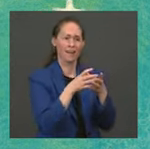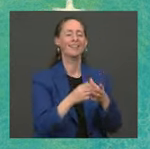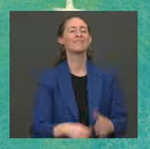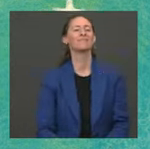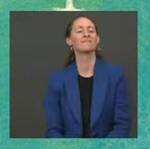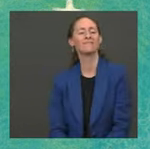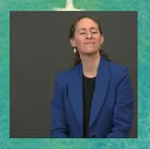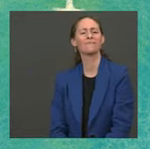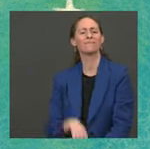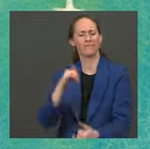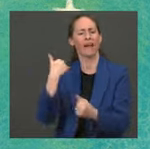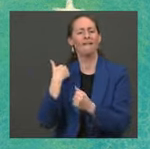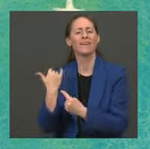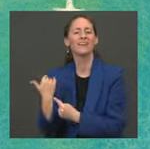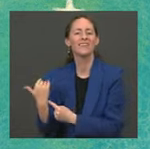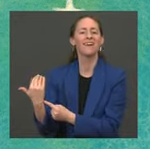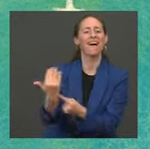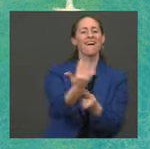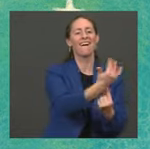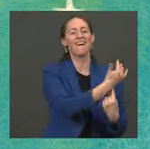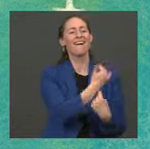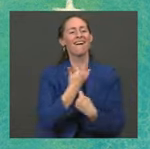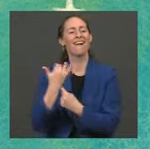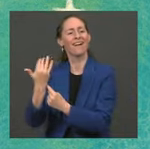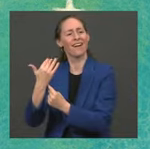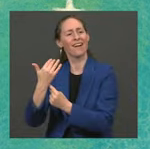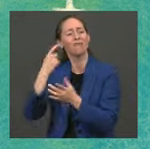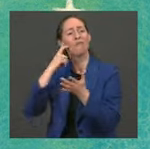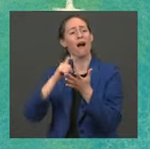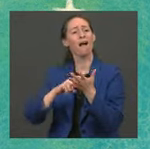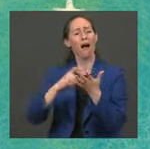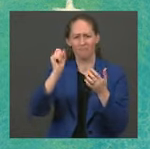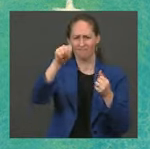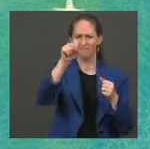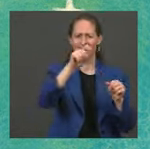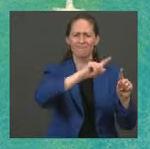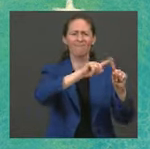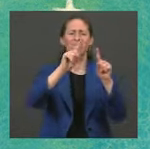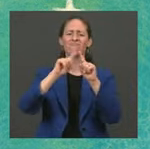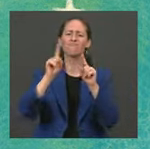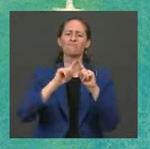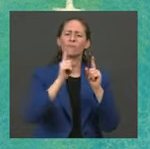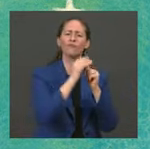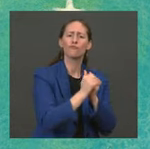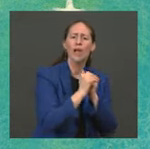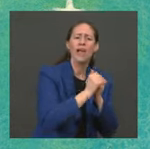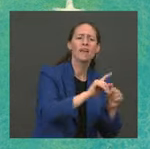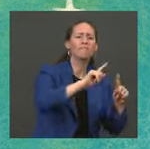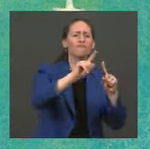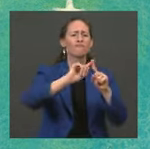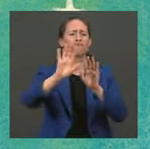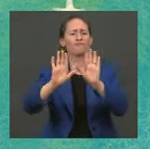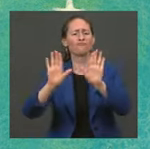pray differently, the light of faith and community shines for us